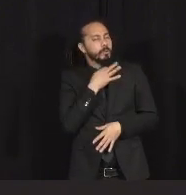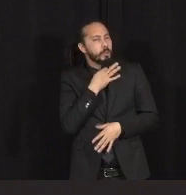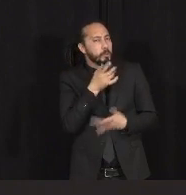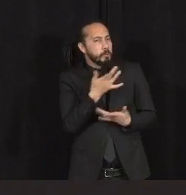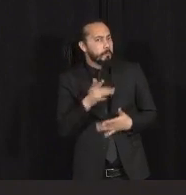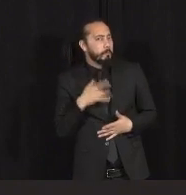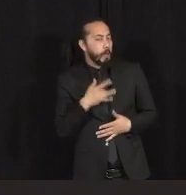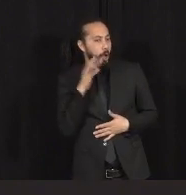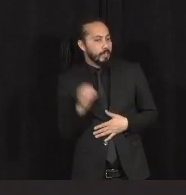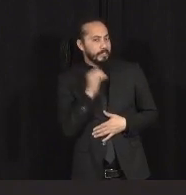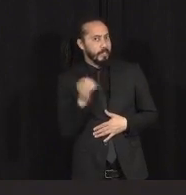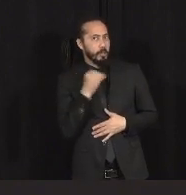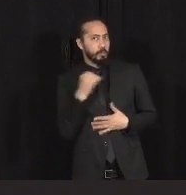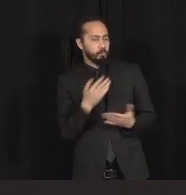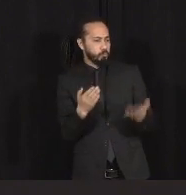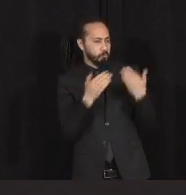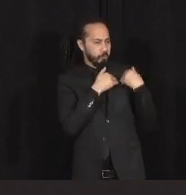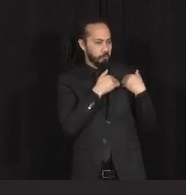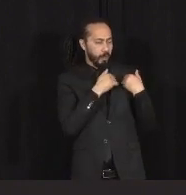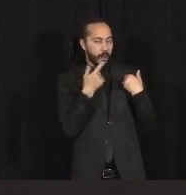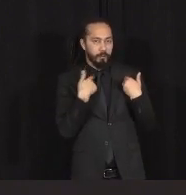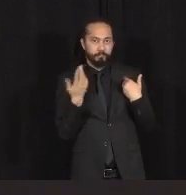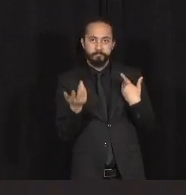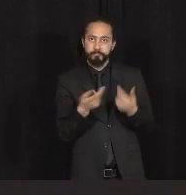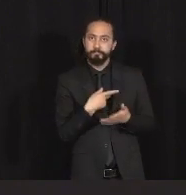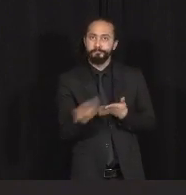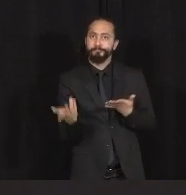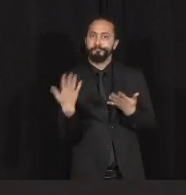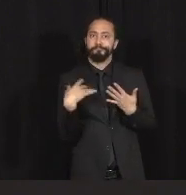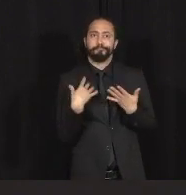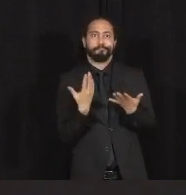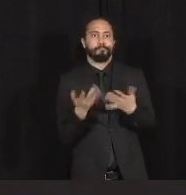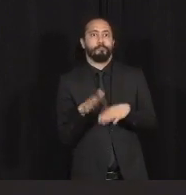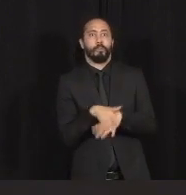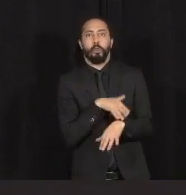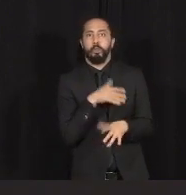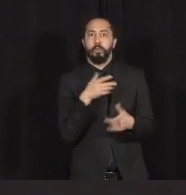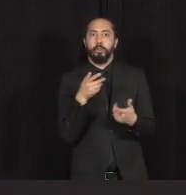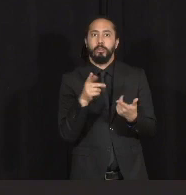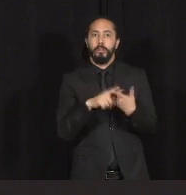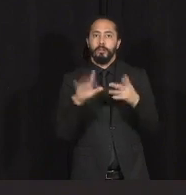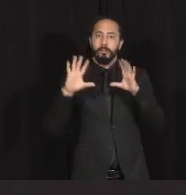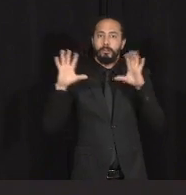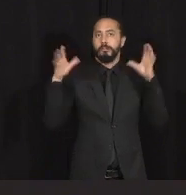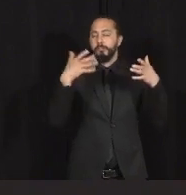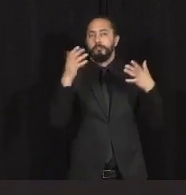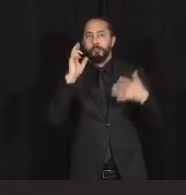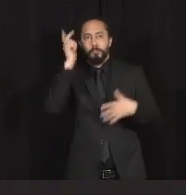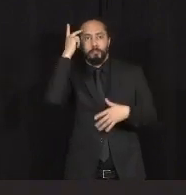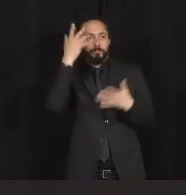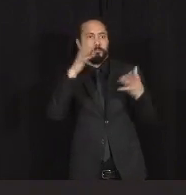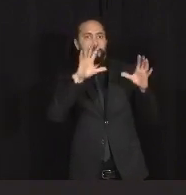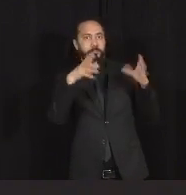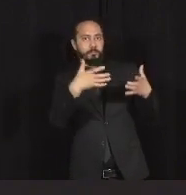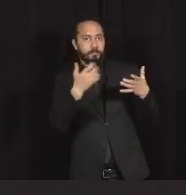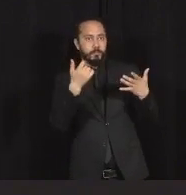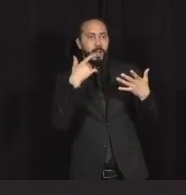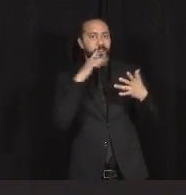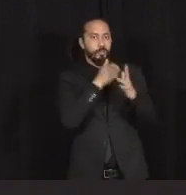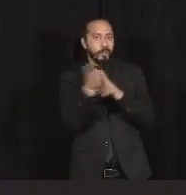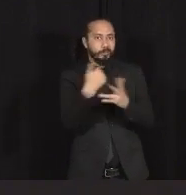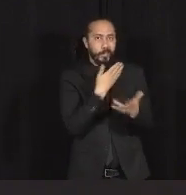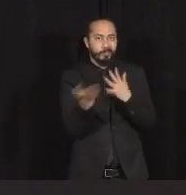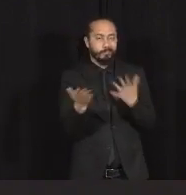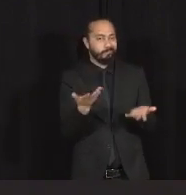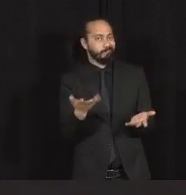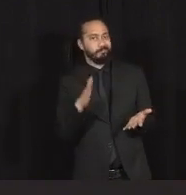of Ontario's testing regime and the shortcomings of Ontario's transparency with this data? Mike, it's